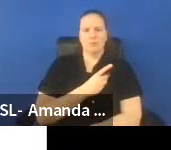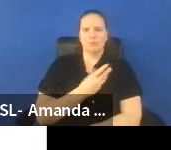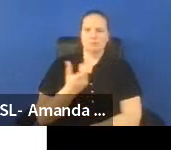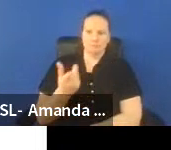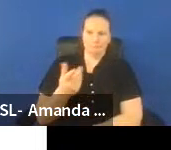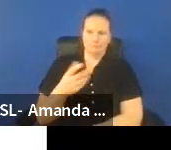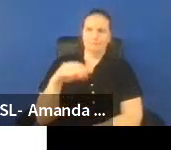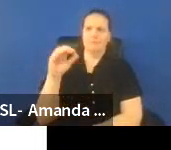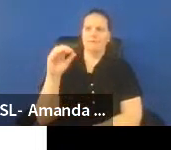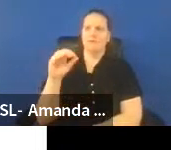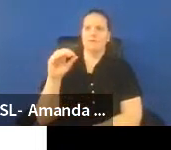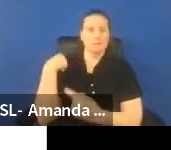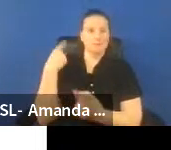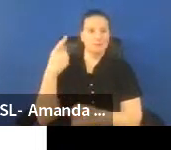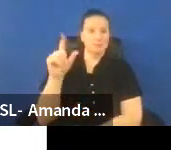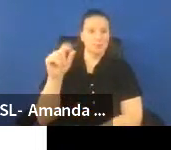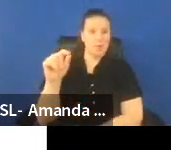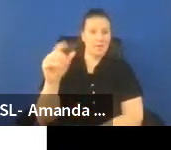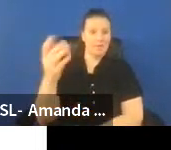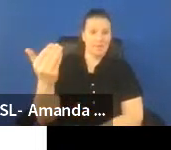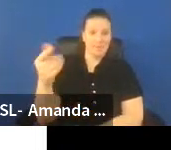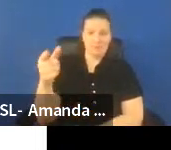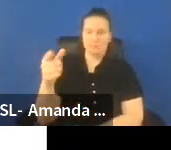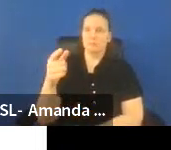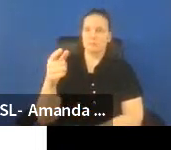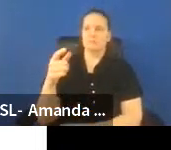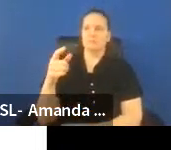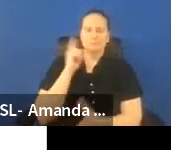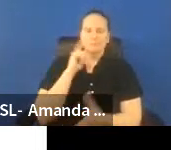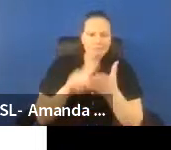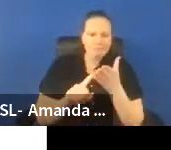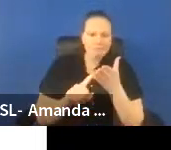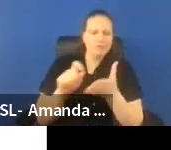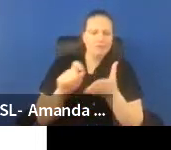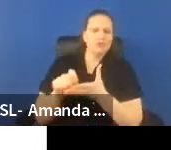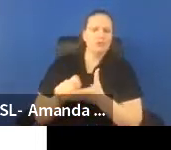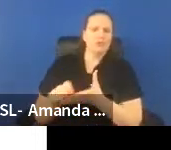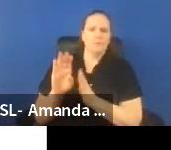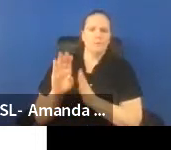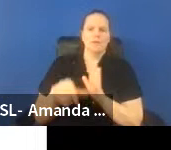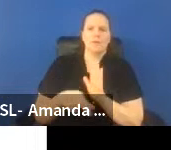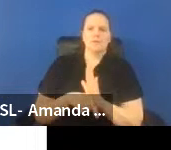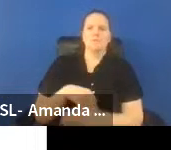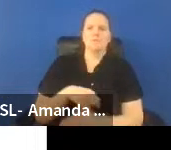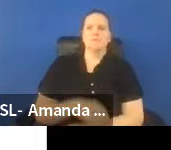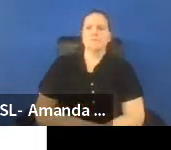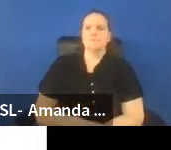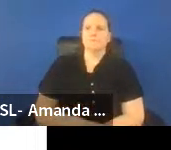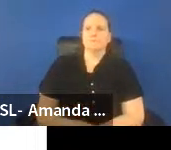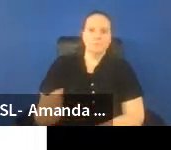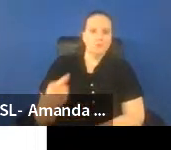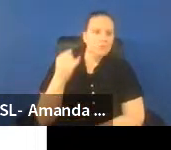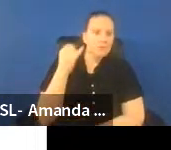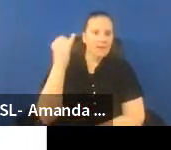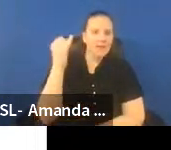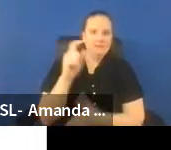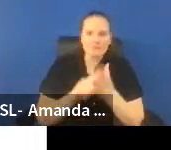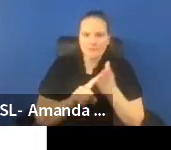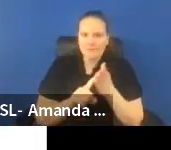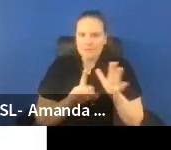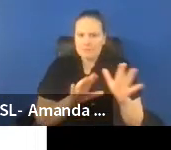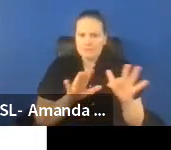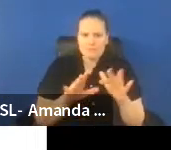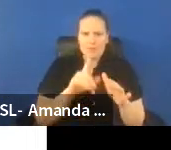2015, and he has an investigative journalism background. So as you can imagine, as we're doing investigations, he has a